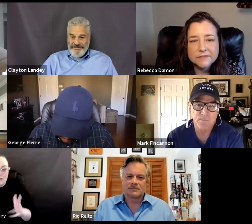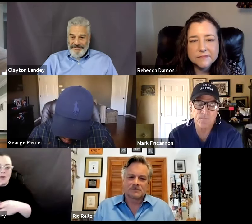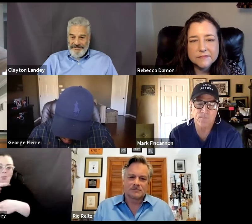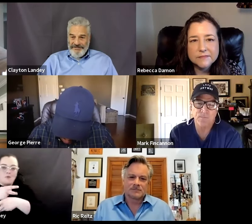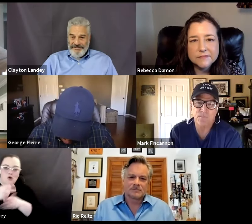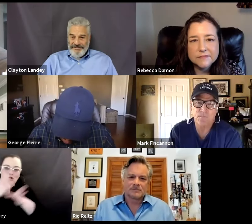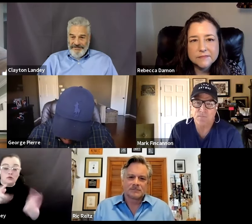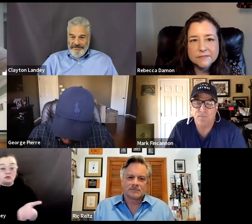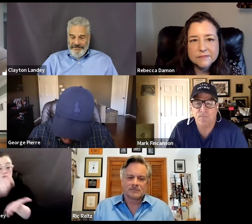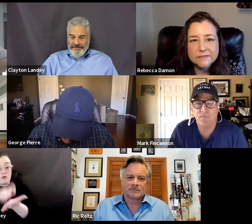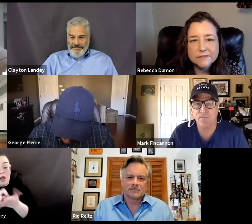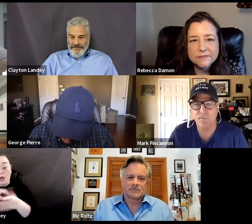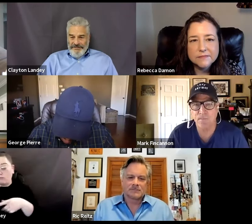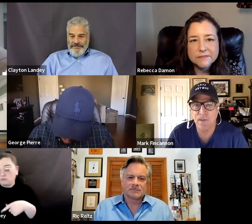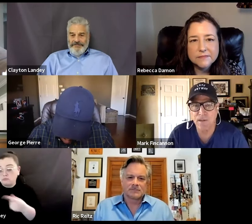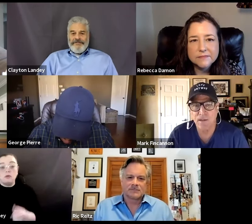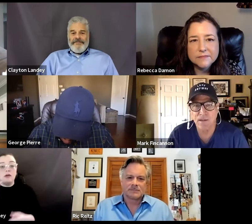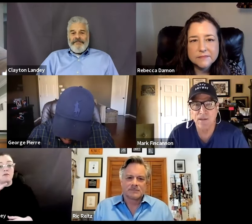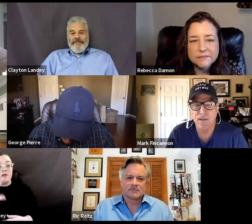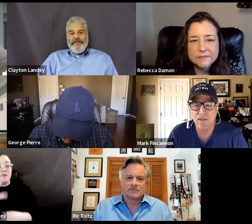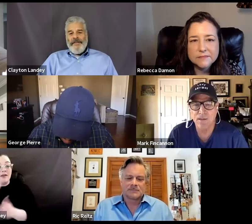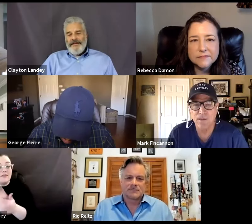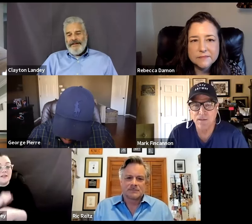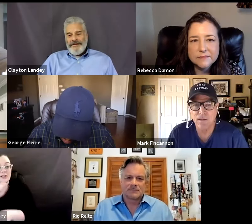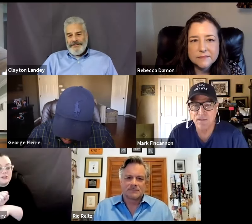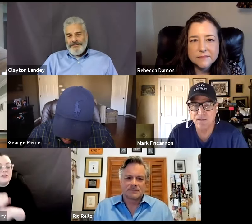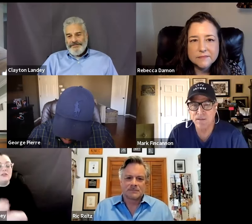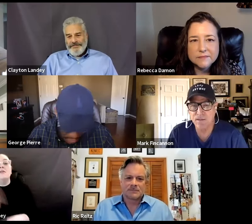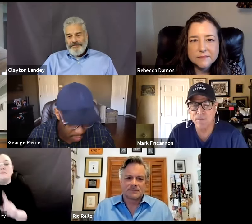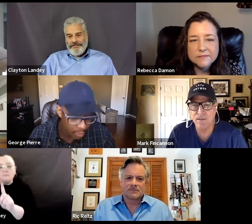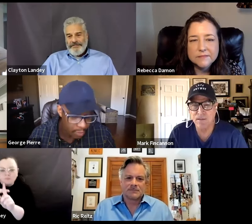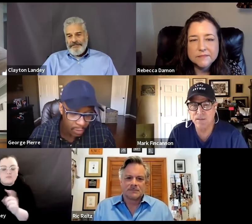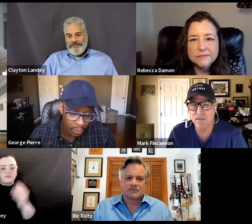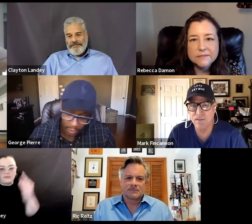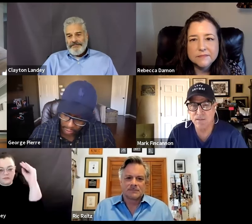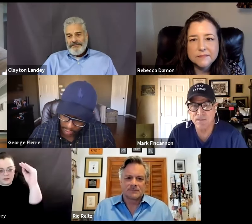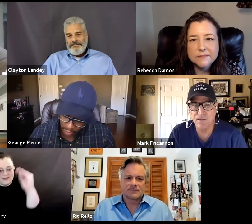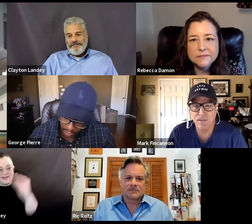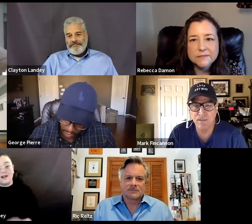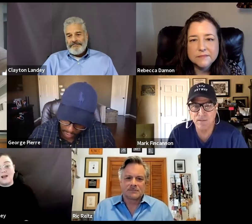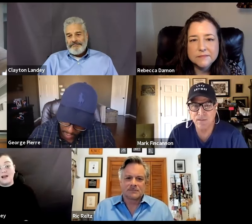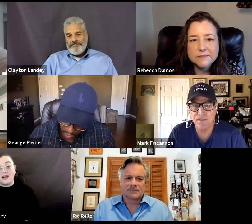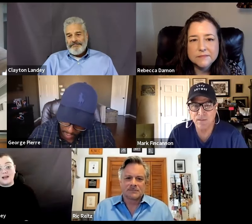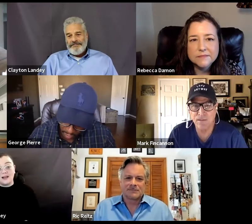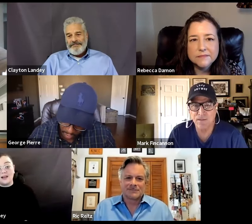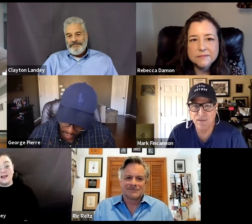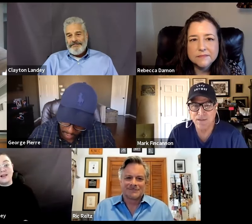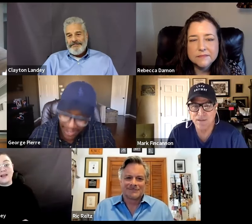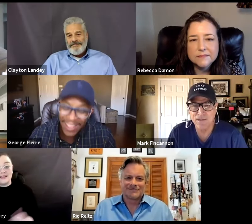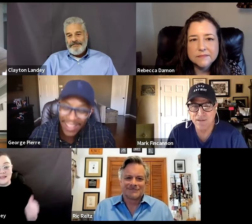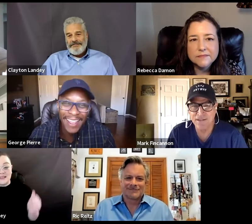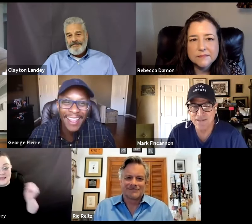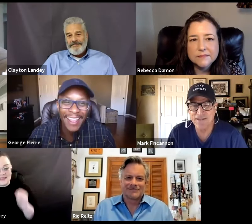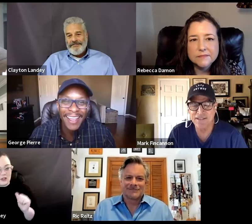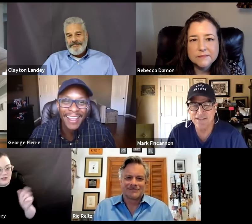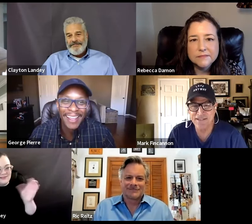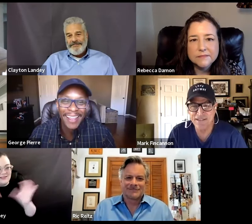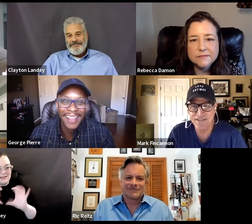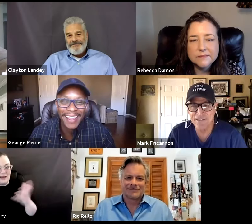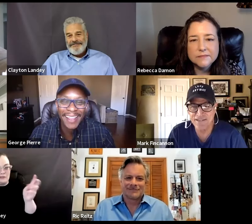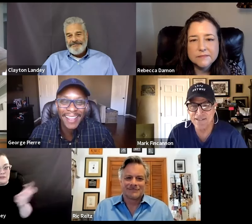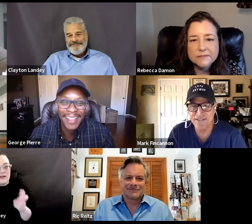years. He also teaches scene study for the working actor at the Alliance Theater, and get the out of your head. I can't say